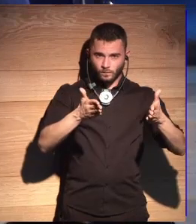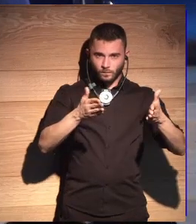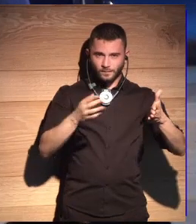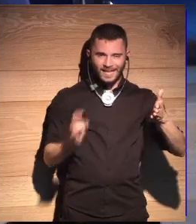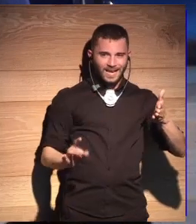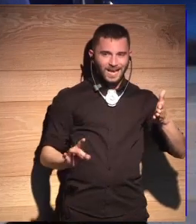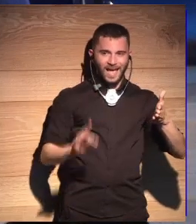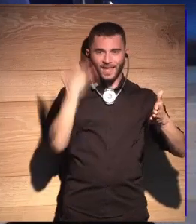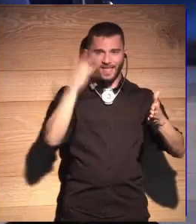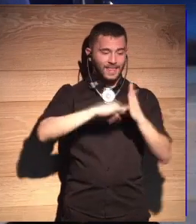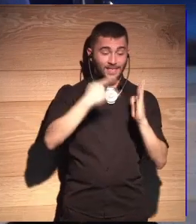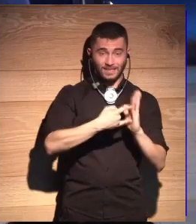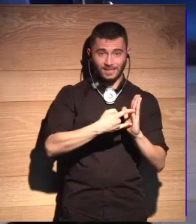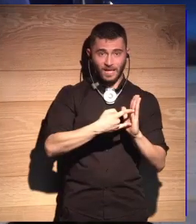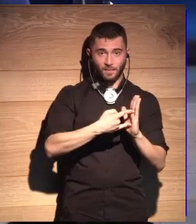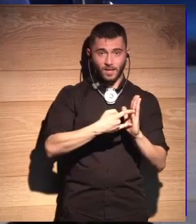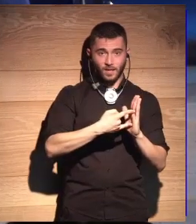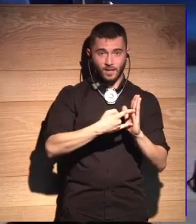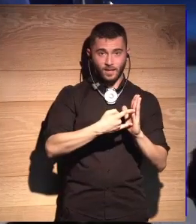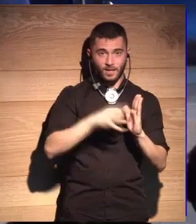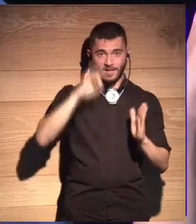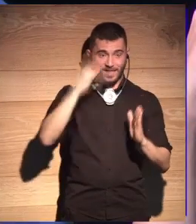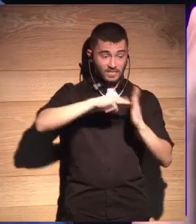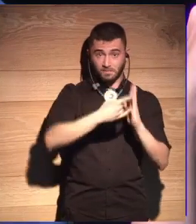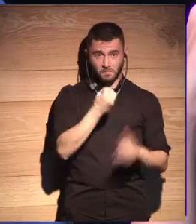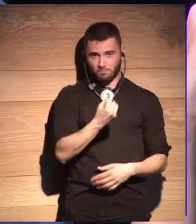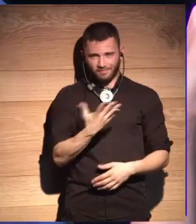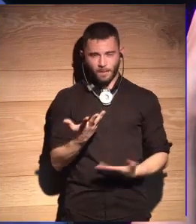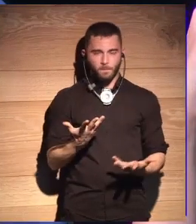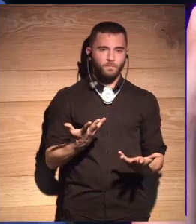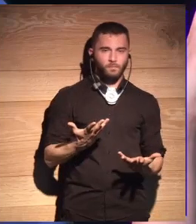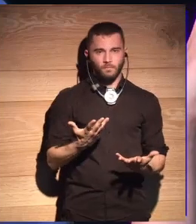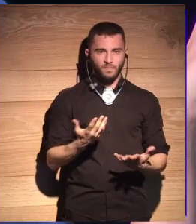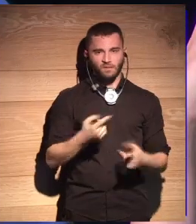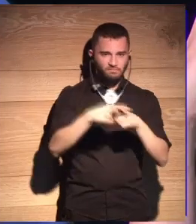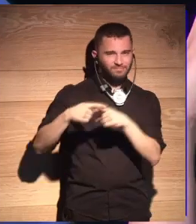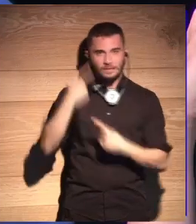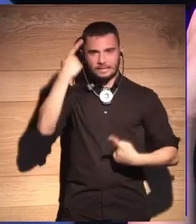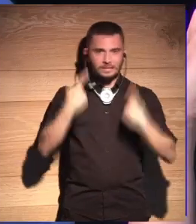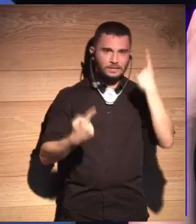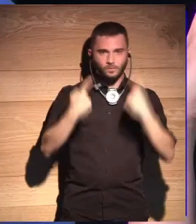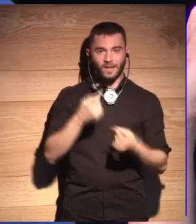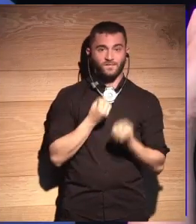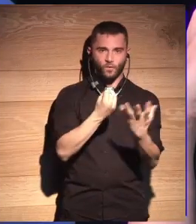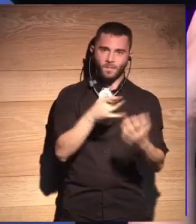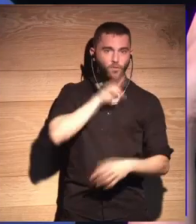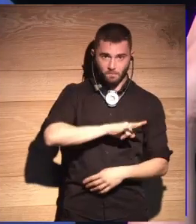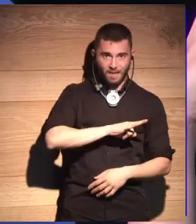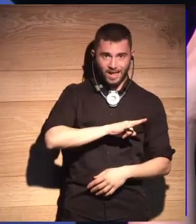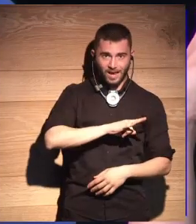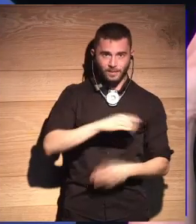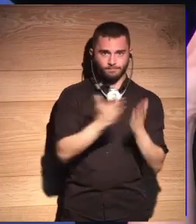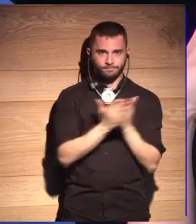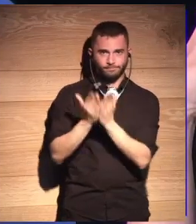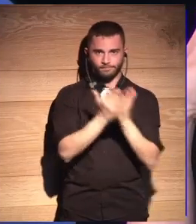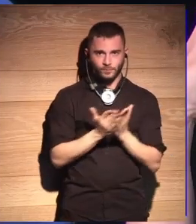is okay, but that the individual sort of chunks of content perform this very disruptive effect. I mean, there's been studies done